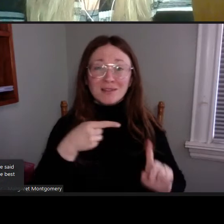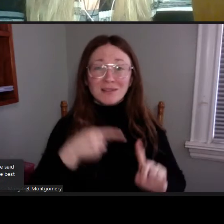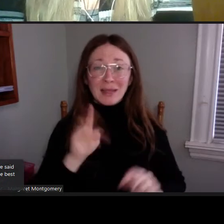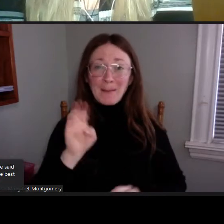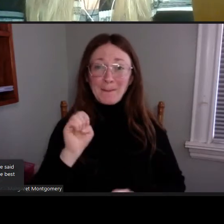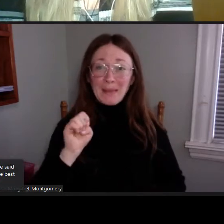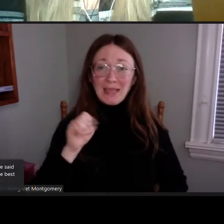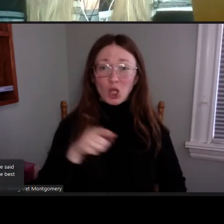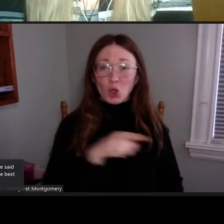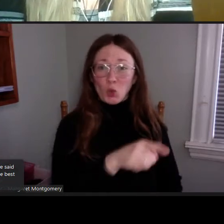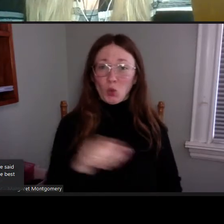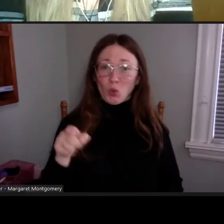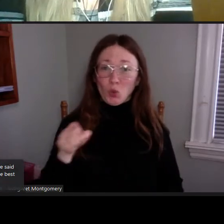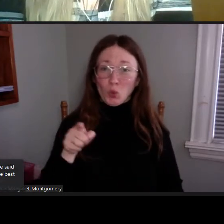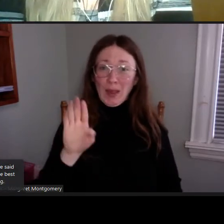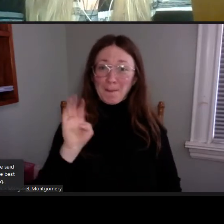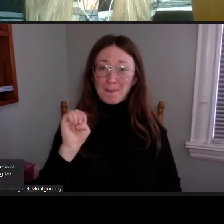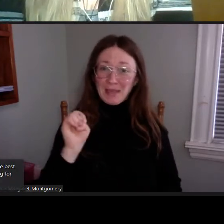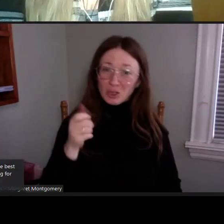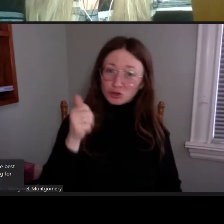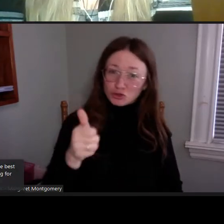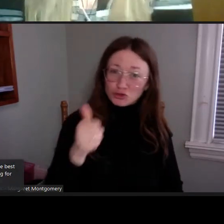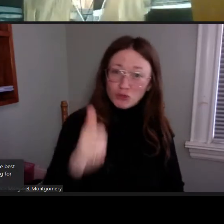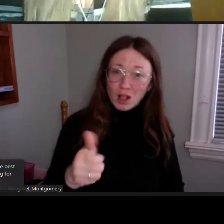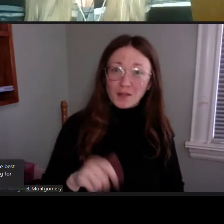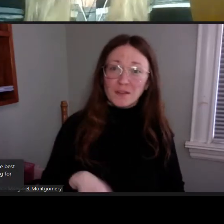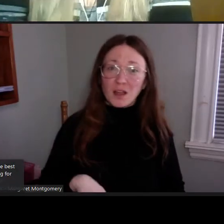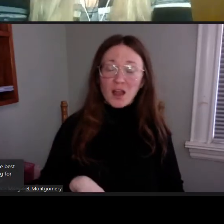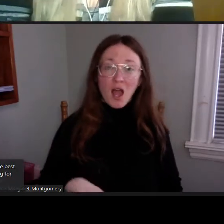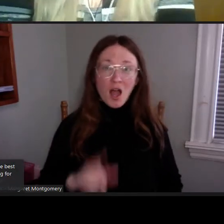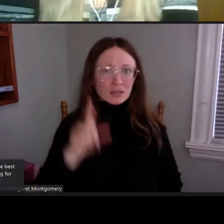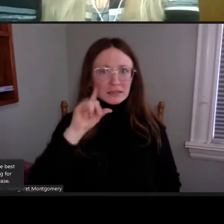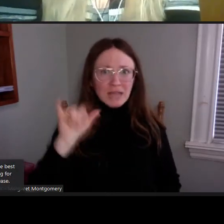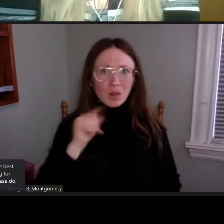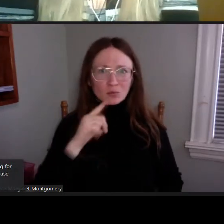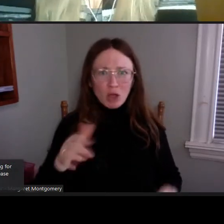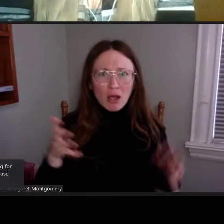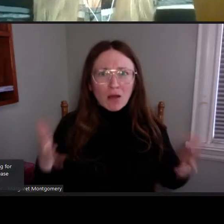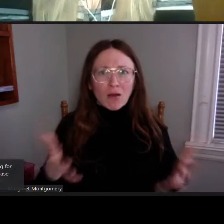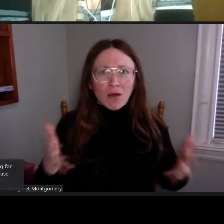you. Well, I sound like I'm going for the Navy or something, but I'm not. So please don't